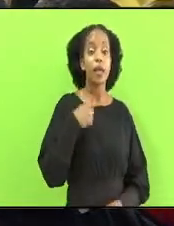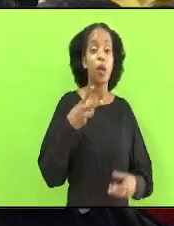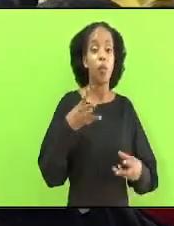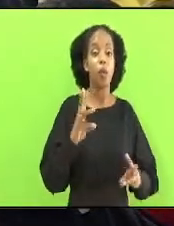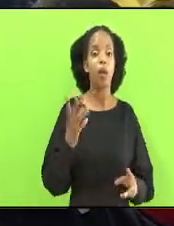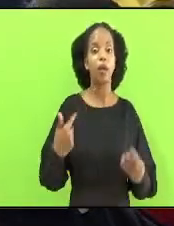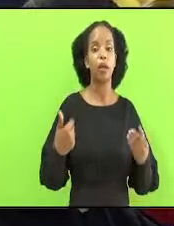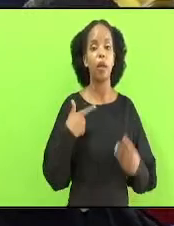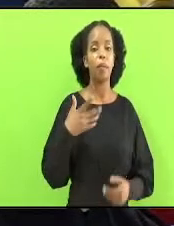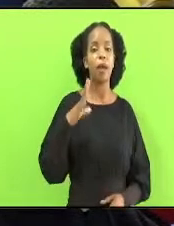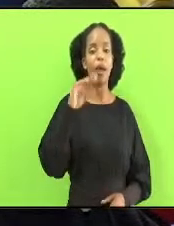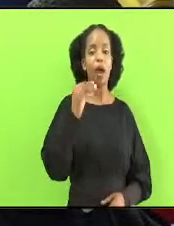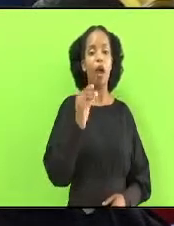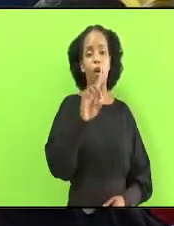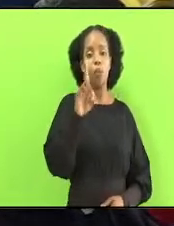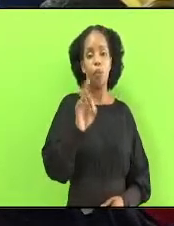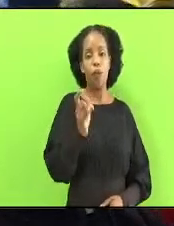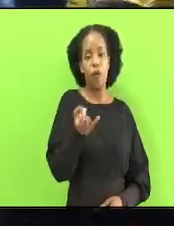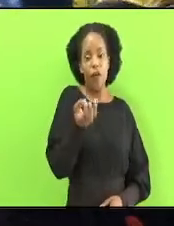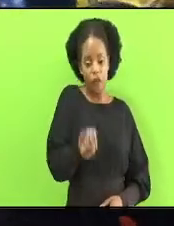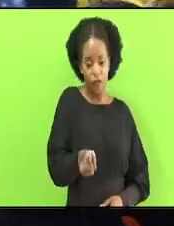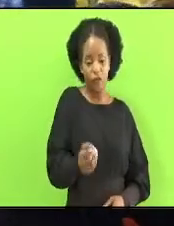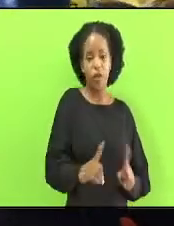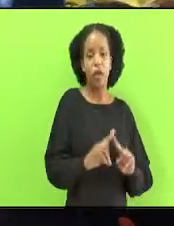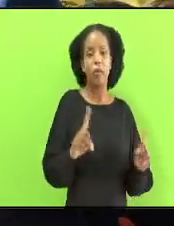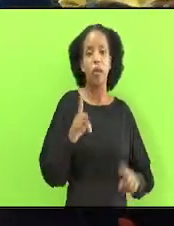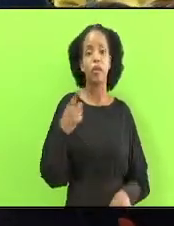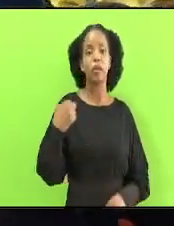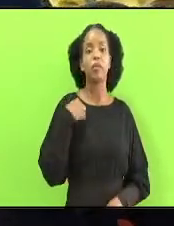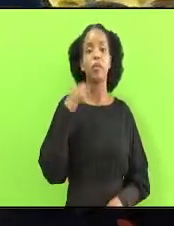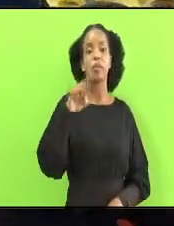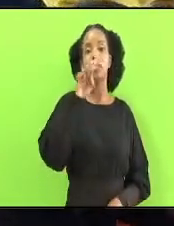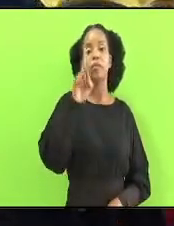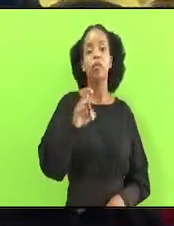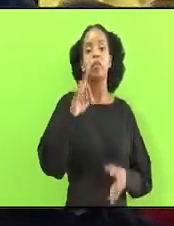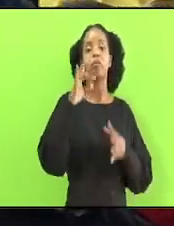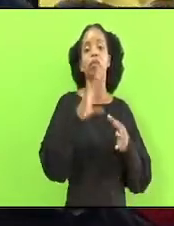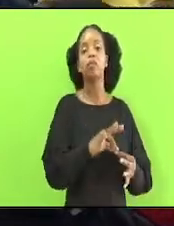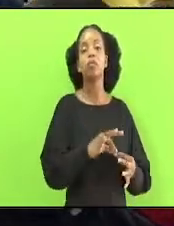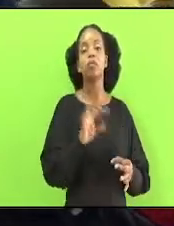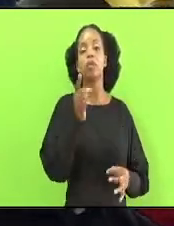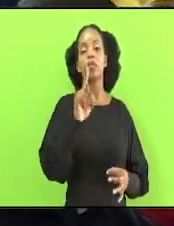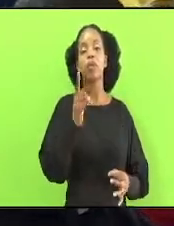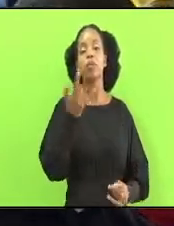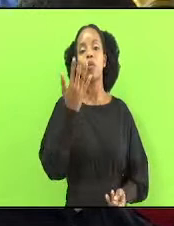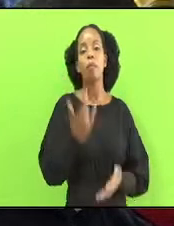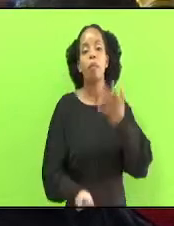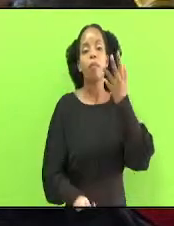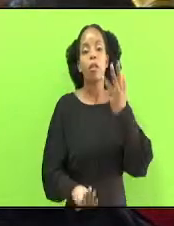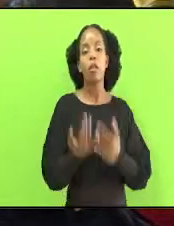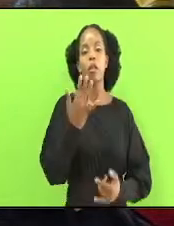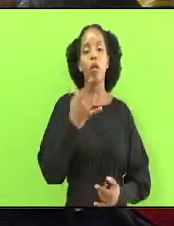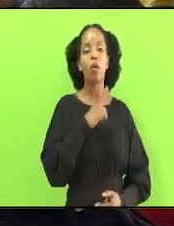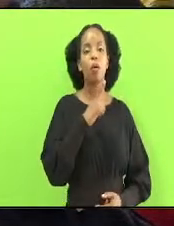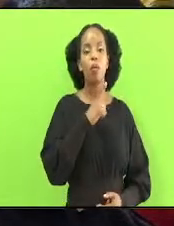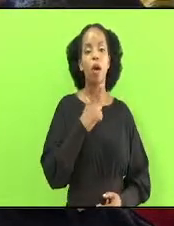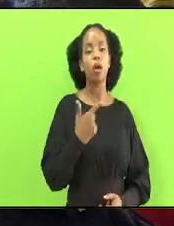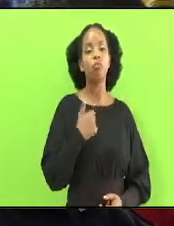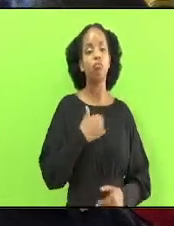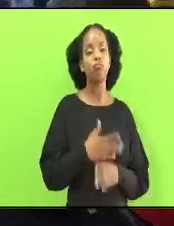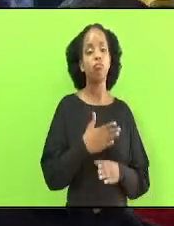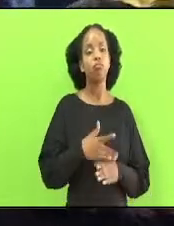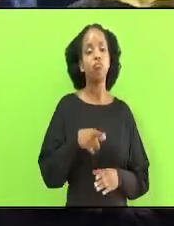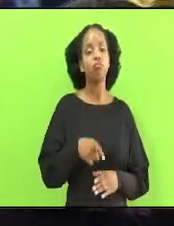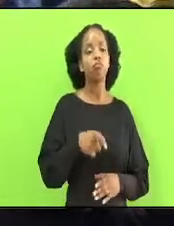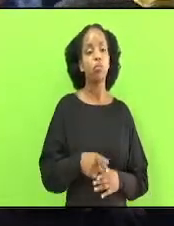potso mare ke tlo go tsena pele mo yone e ya mollo ke bereka ka mollo thata. So I have a question,